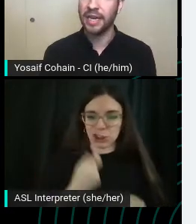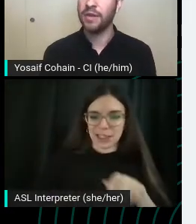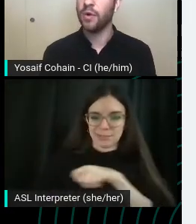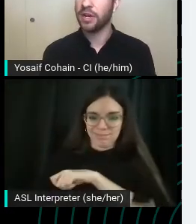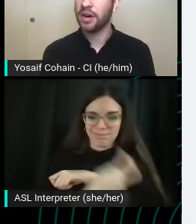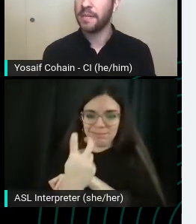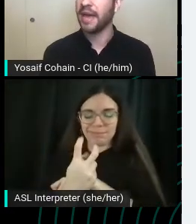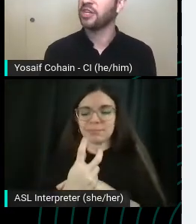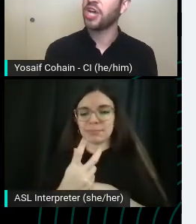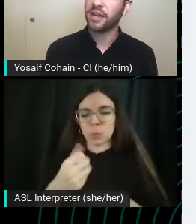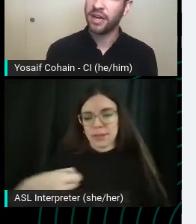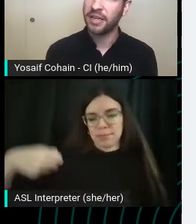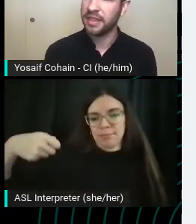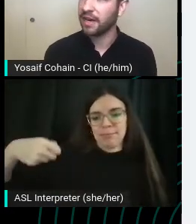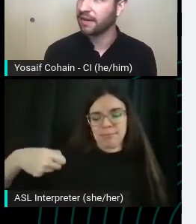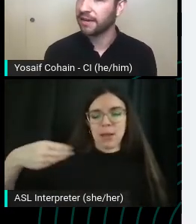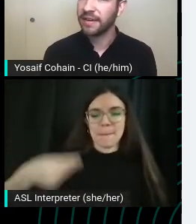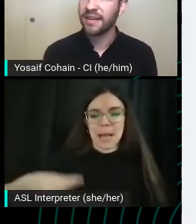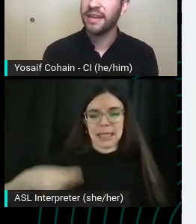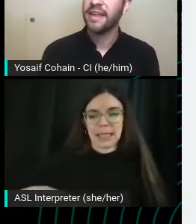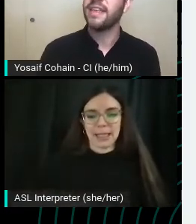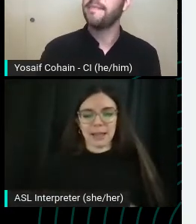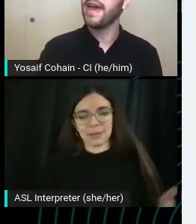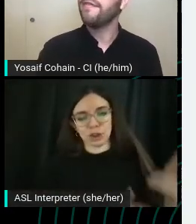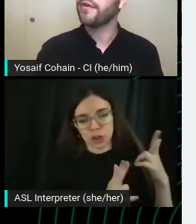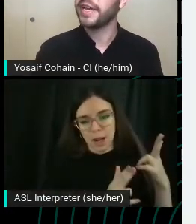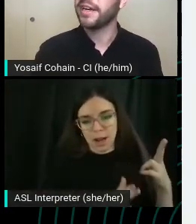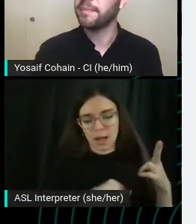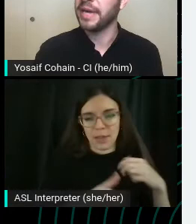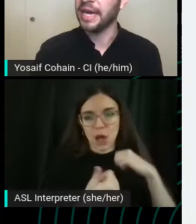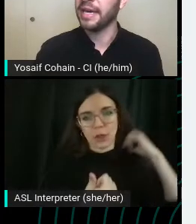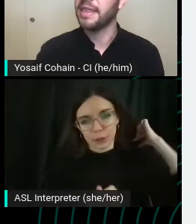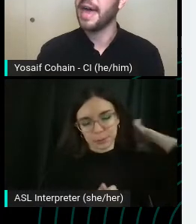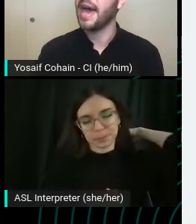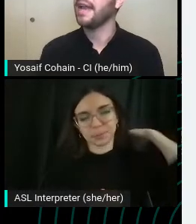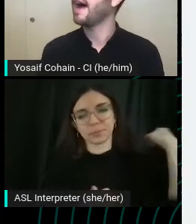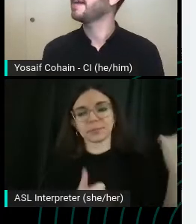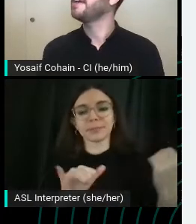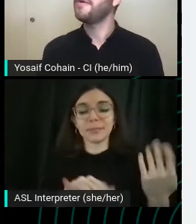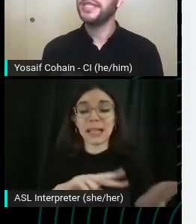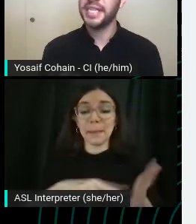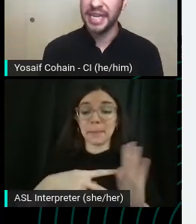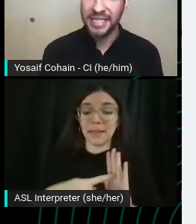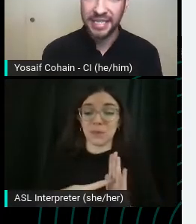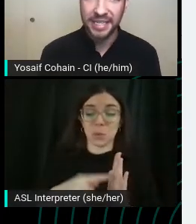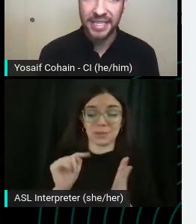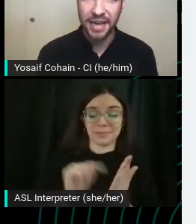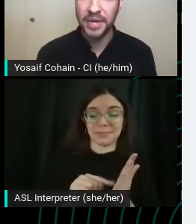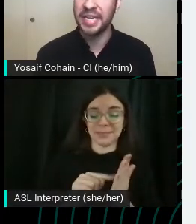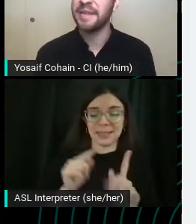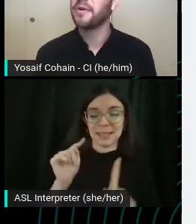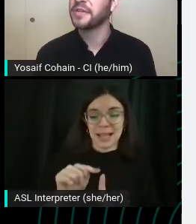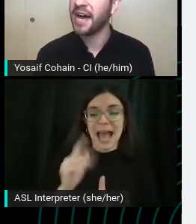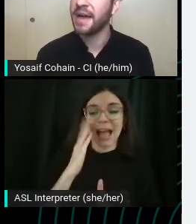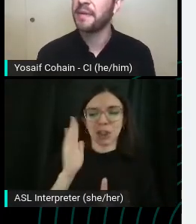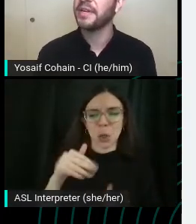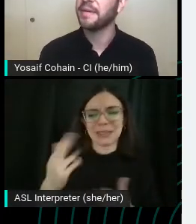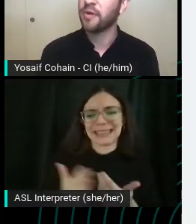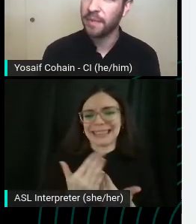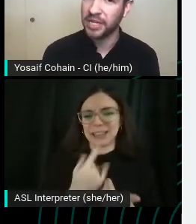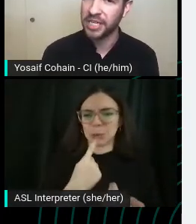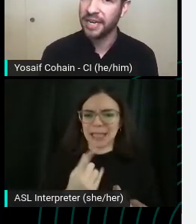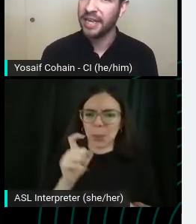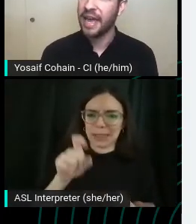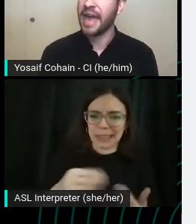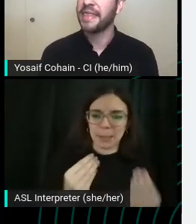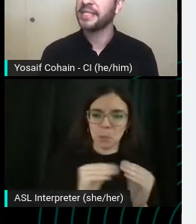money in one arm and a shotgun in the other. The metaphor here being that I know it's easy to say we need more time and we need